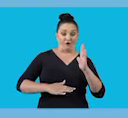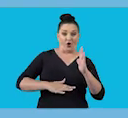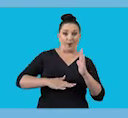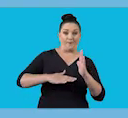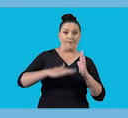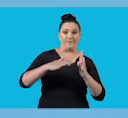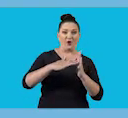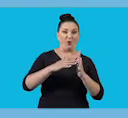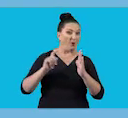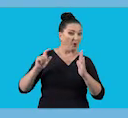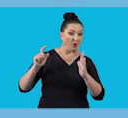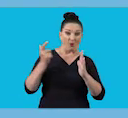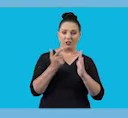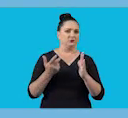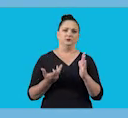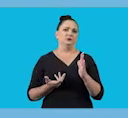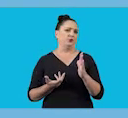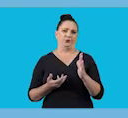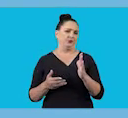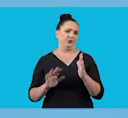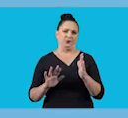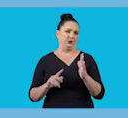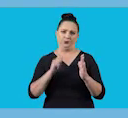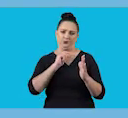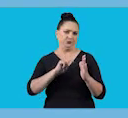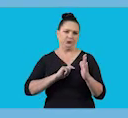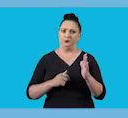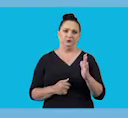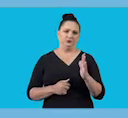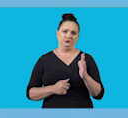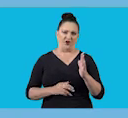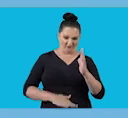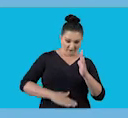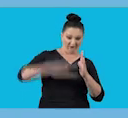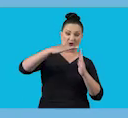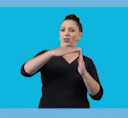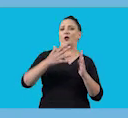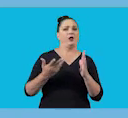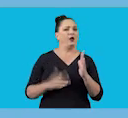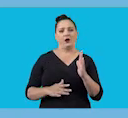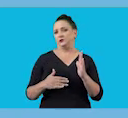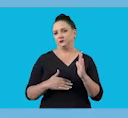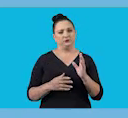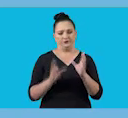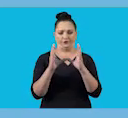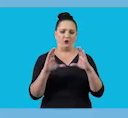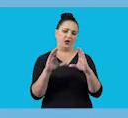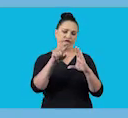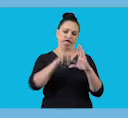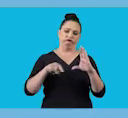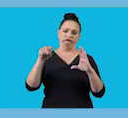Because they tend to take all the volume. No, they do not tend to take all the